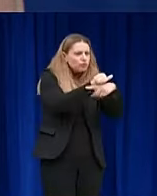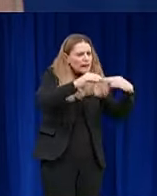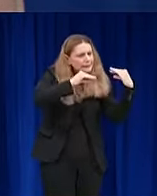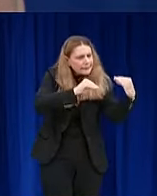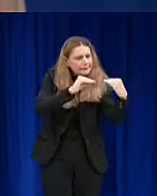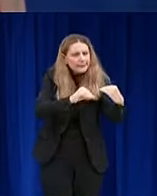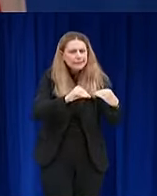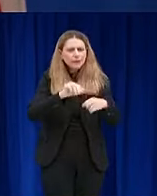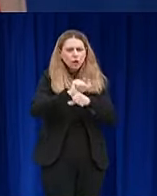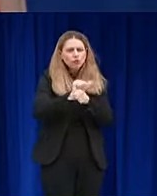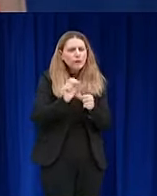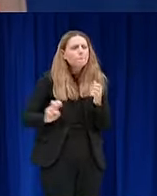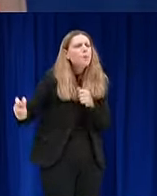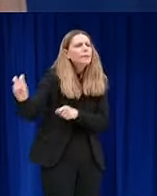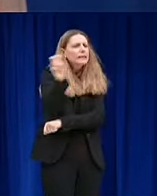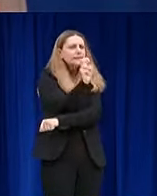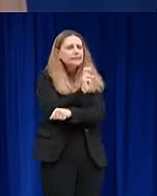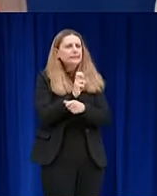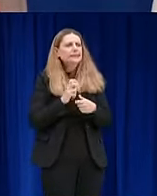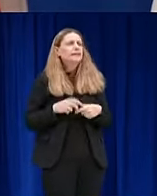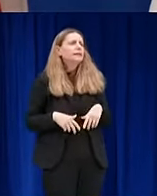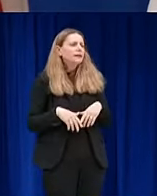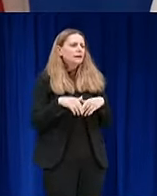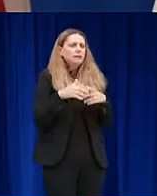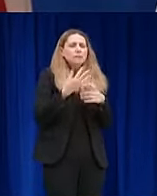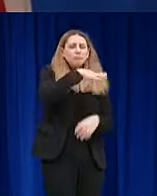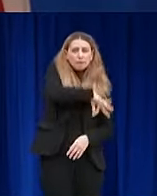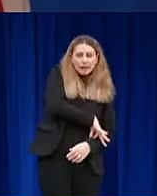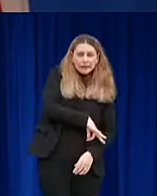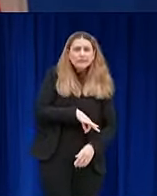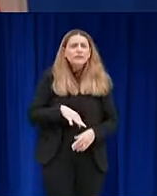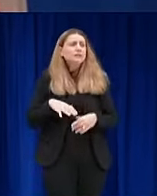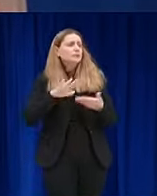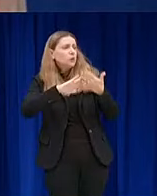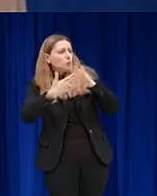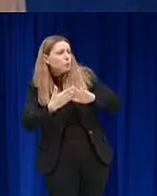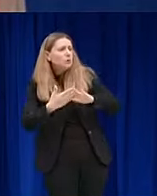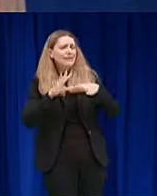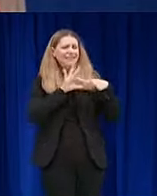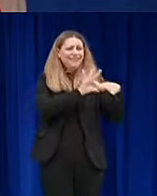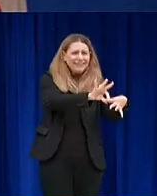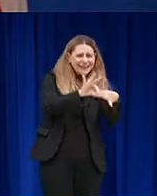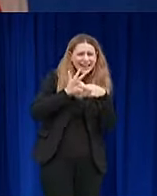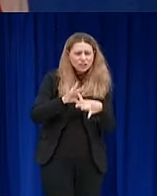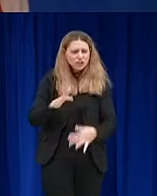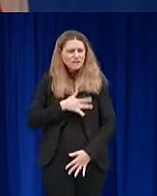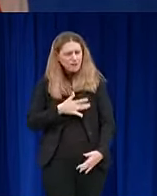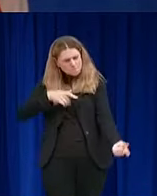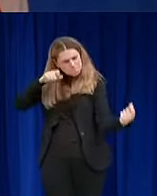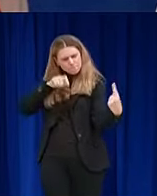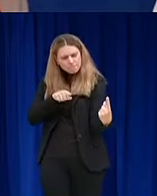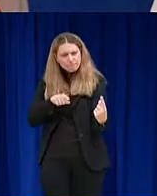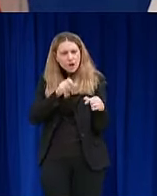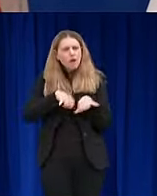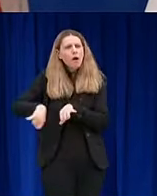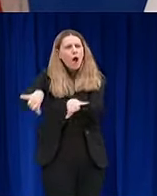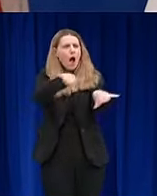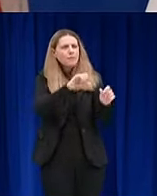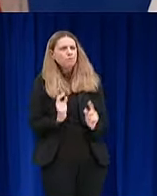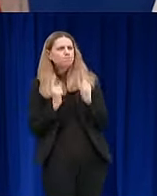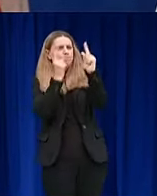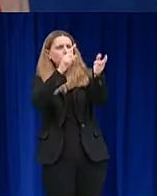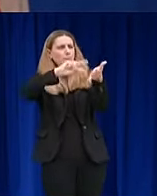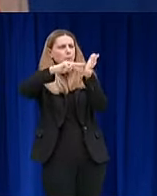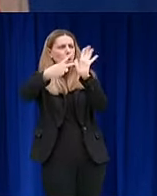benefits, community, connection, and common purpose. But the success and endurance of the all-volunteer force